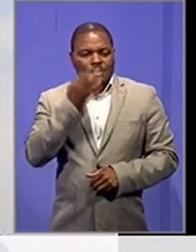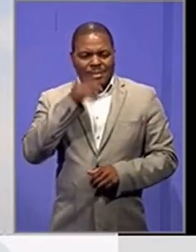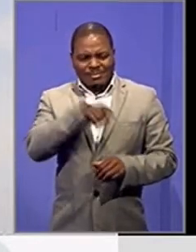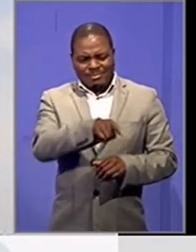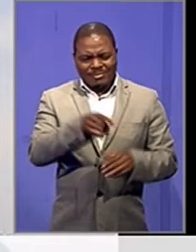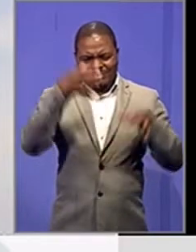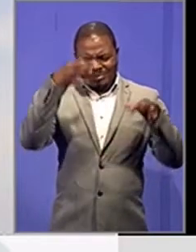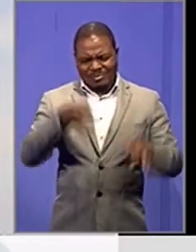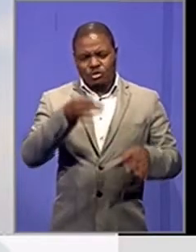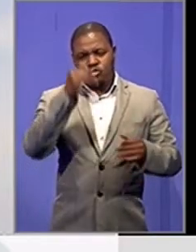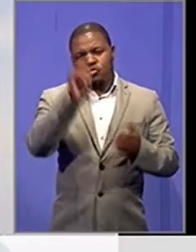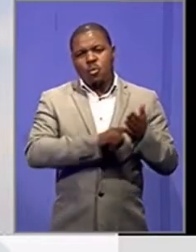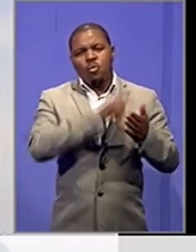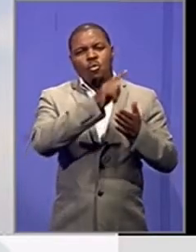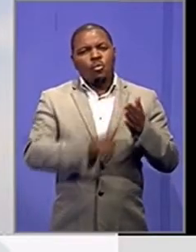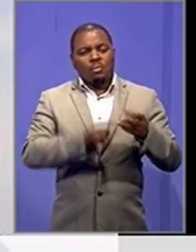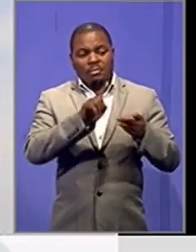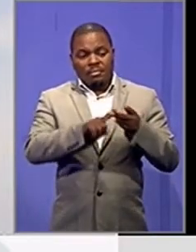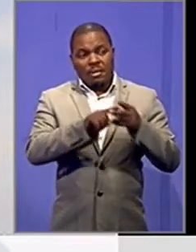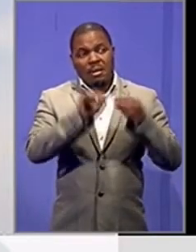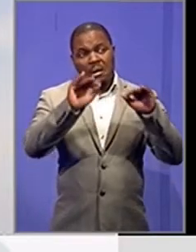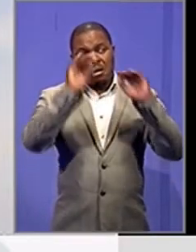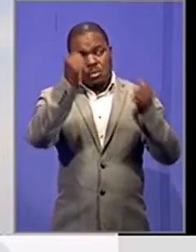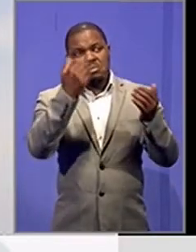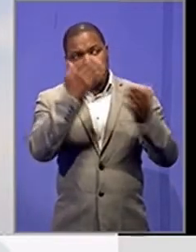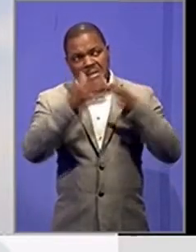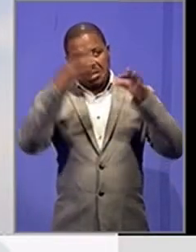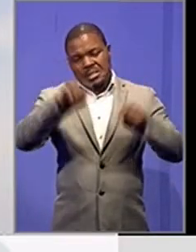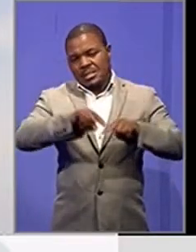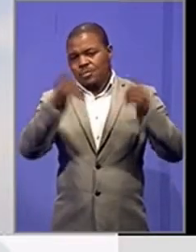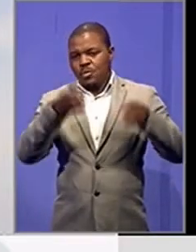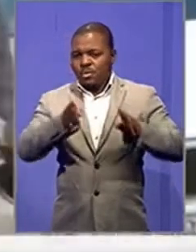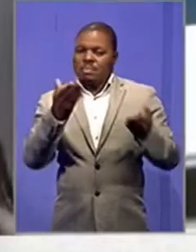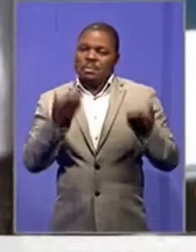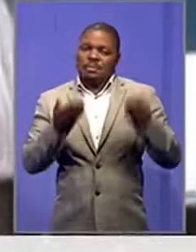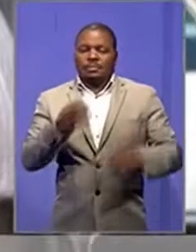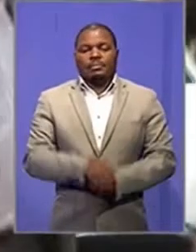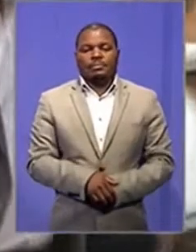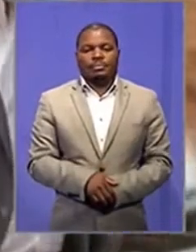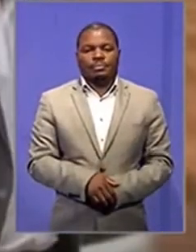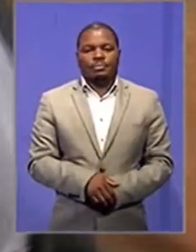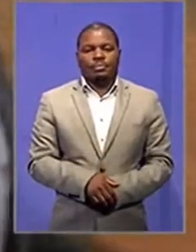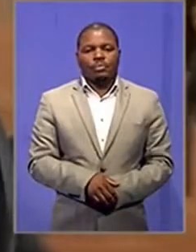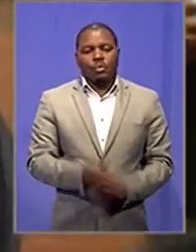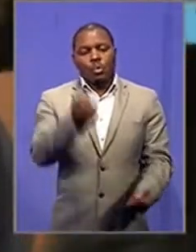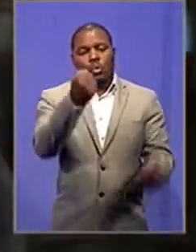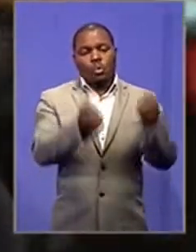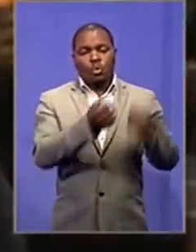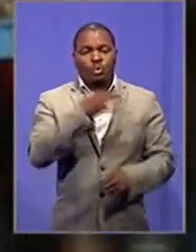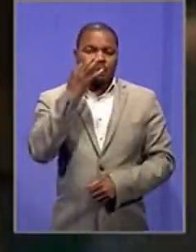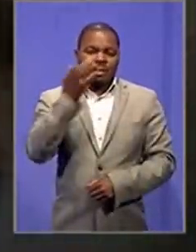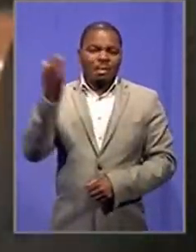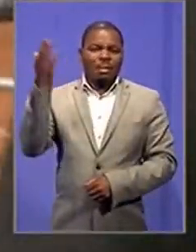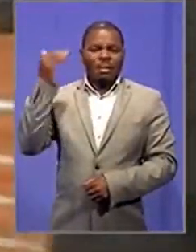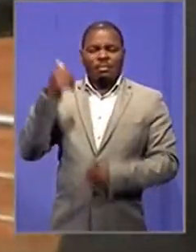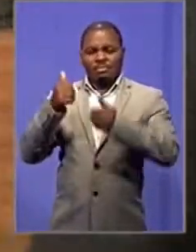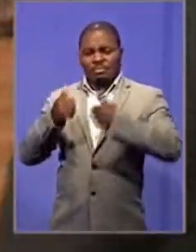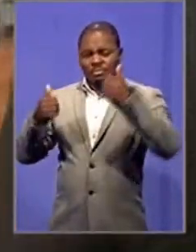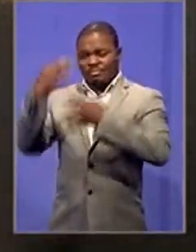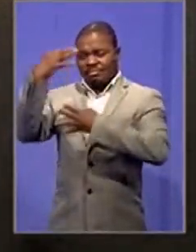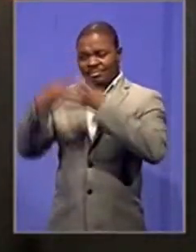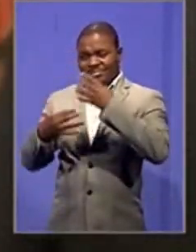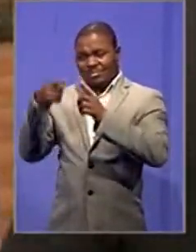and there are strong prospects that the higher court will come to a totally different conclusion. Kgotlatshekelo ya tlhotse gore tshwetso ya mokomišenara wa maloba wa ditirelo